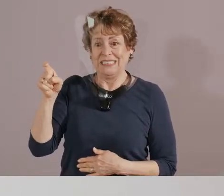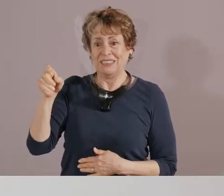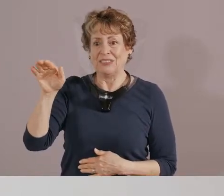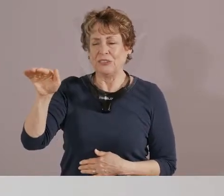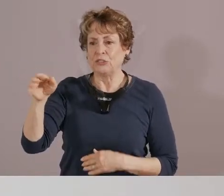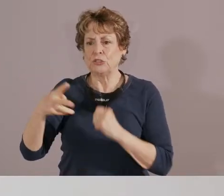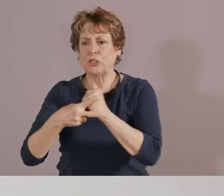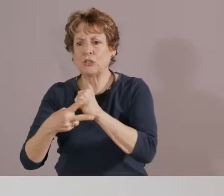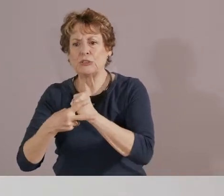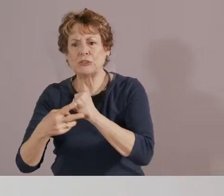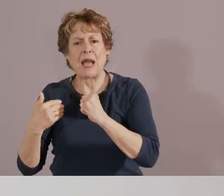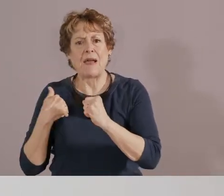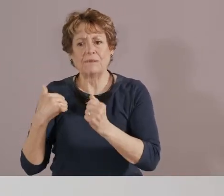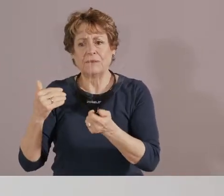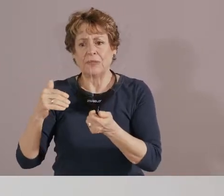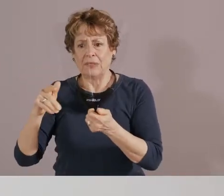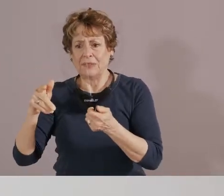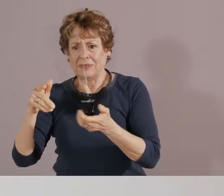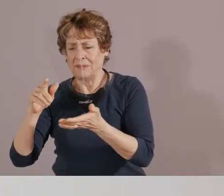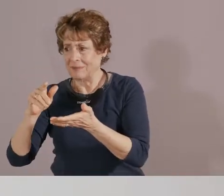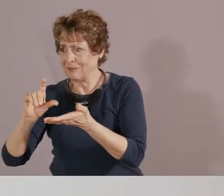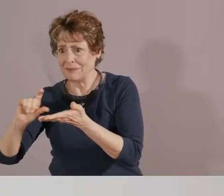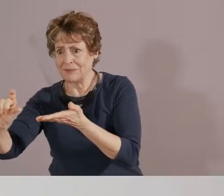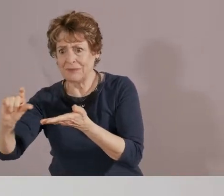as we can.